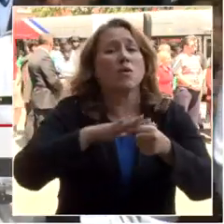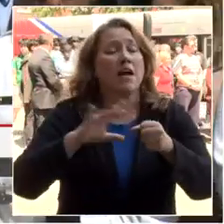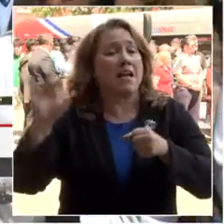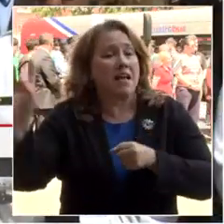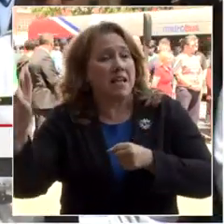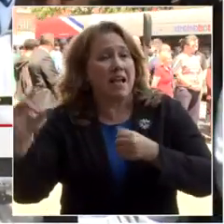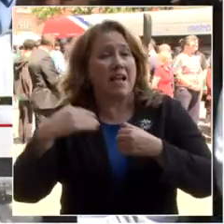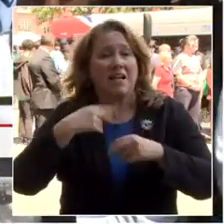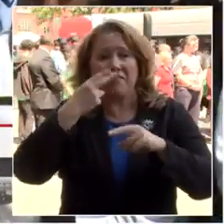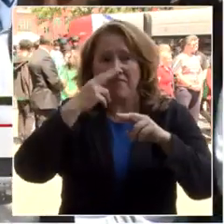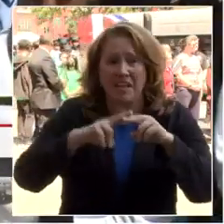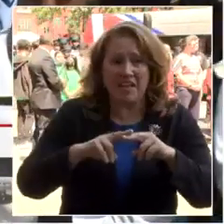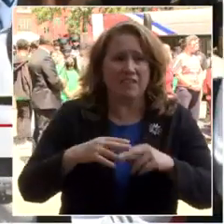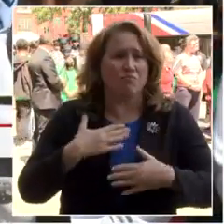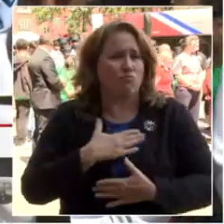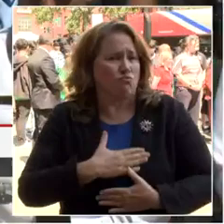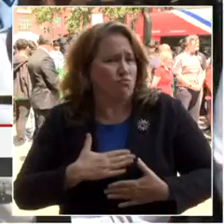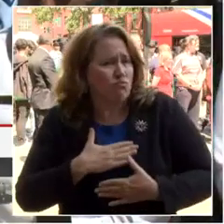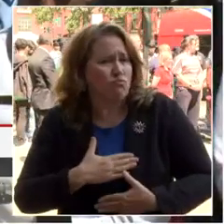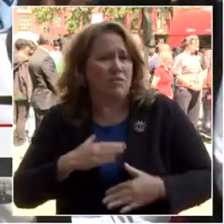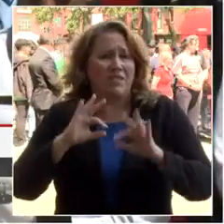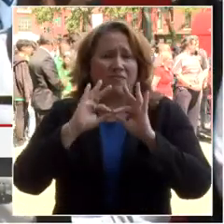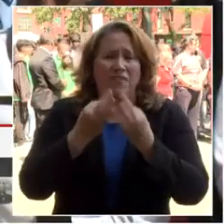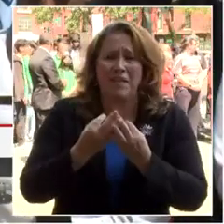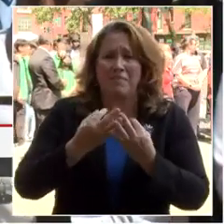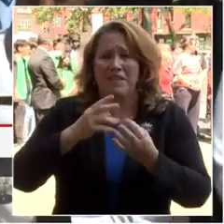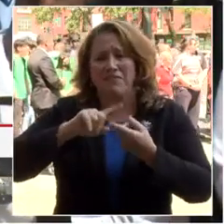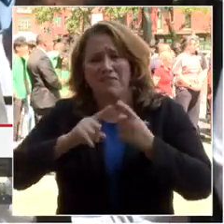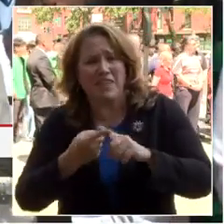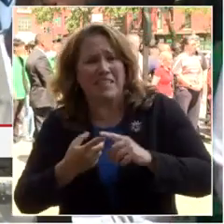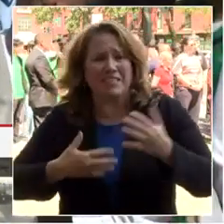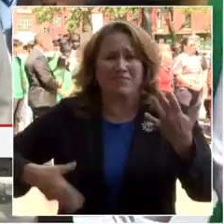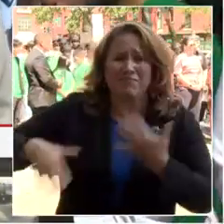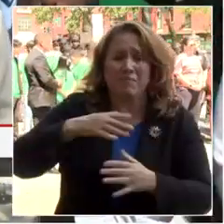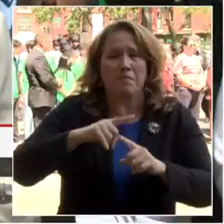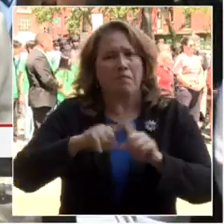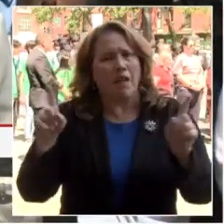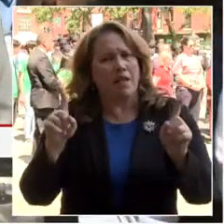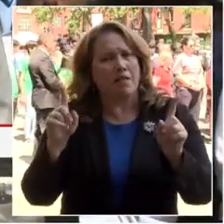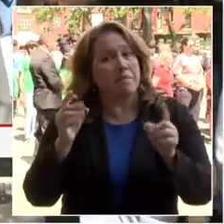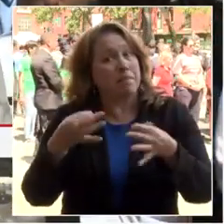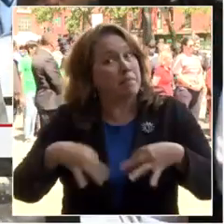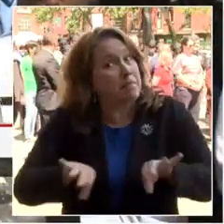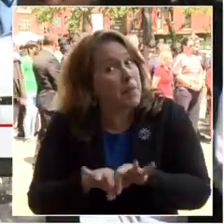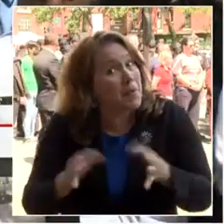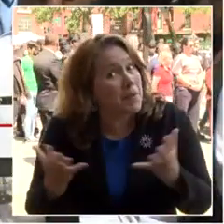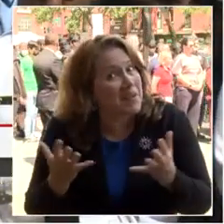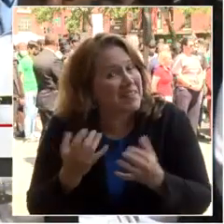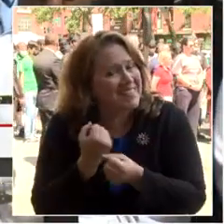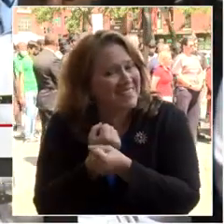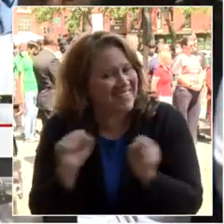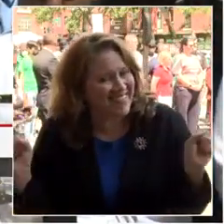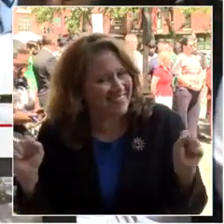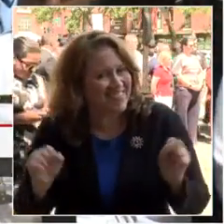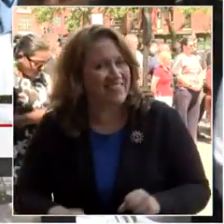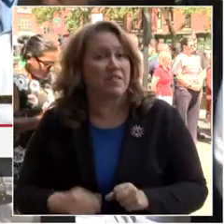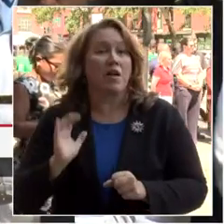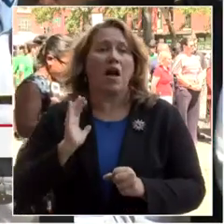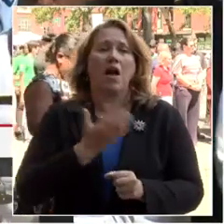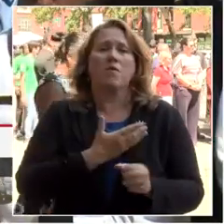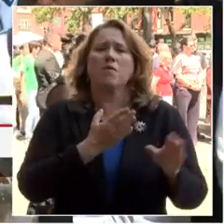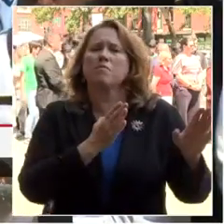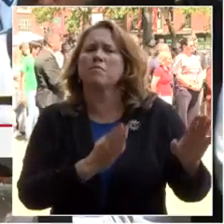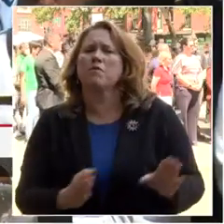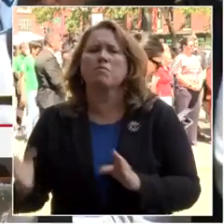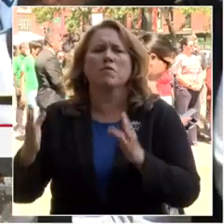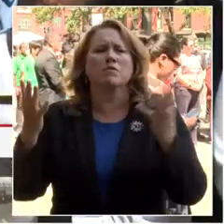and friends, but also be safe. So we are here to talk about some of those preparations for